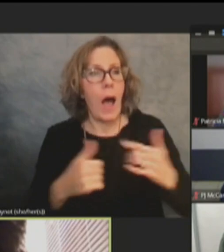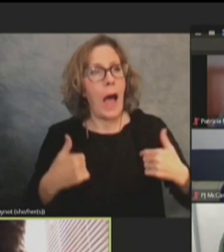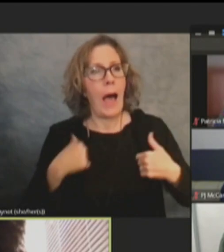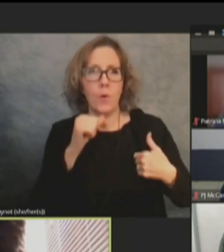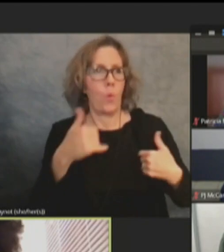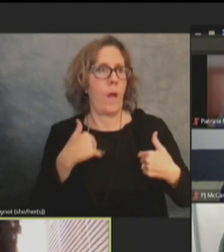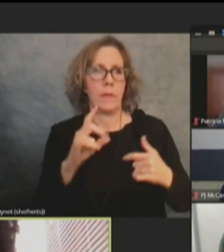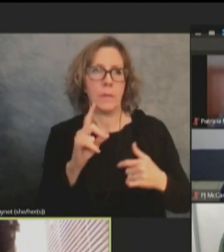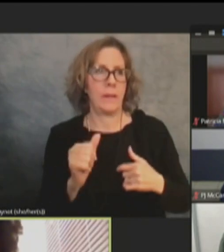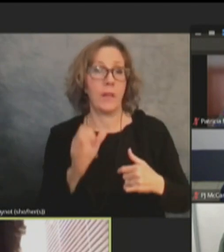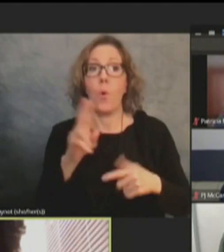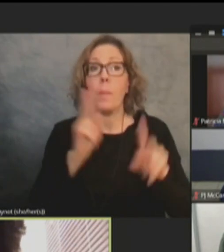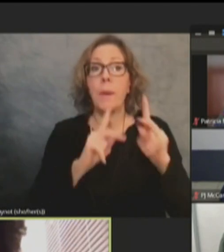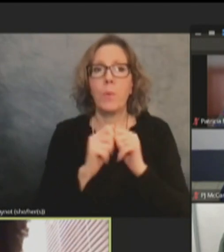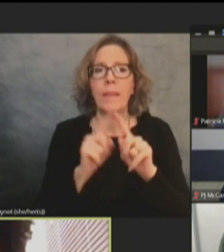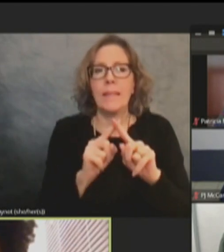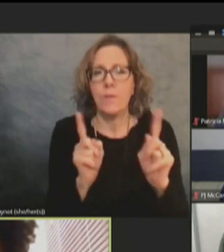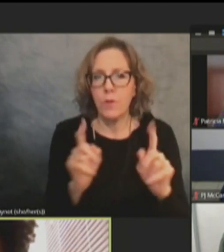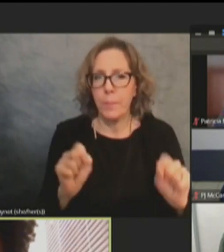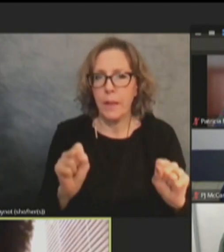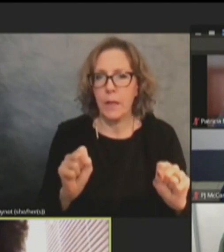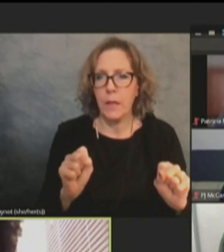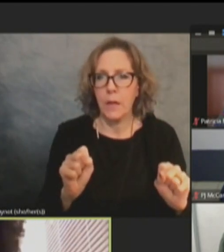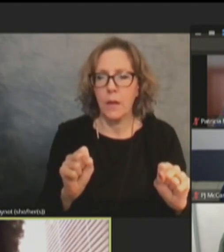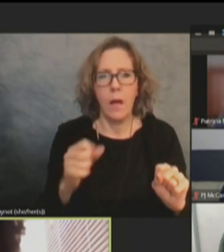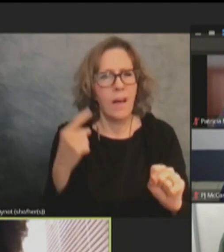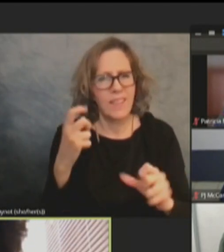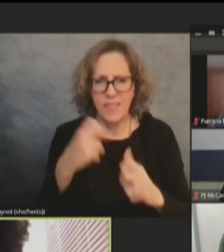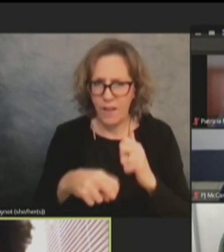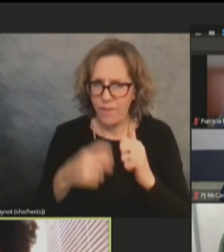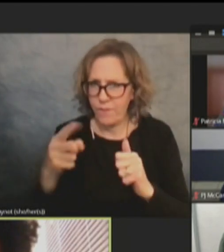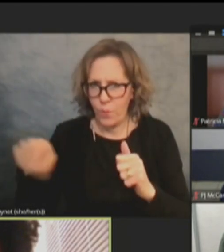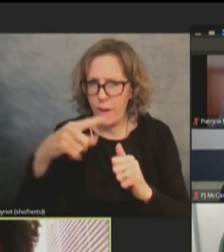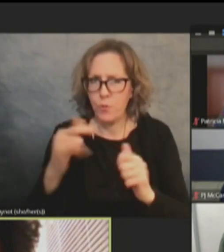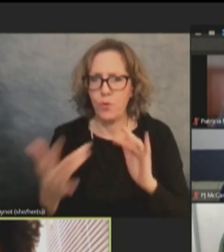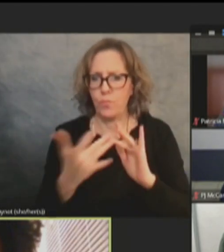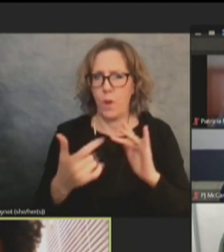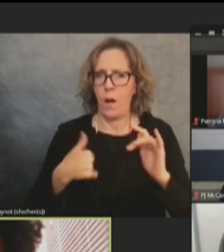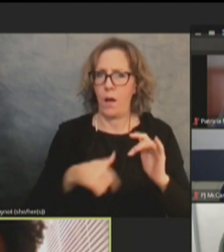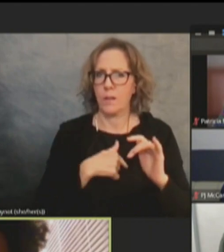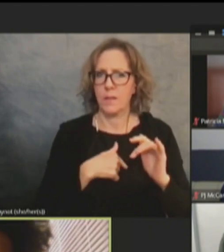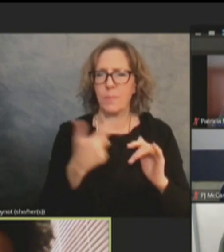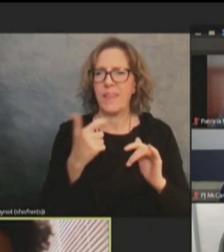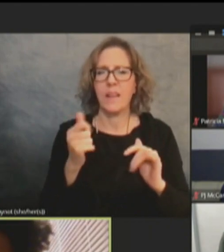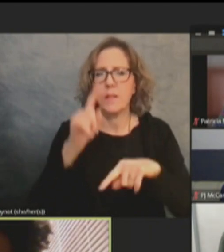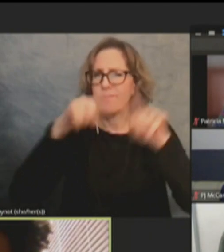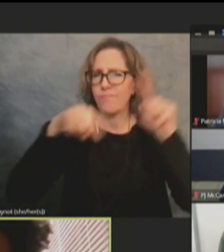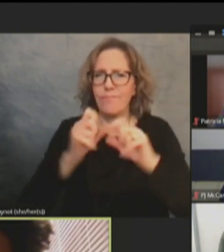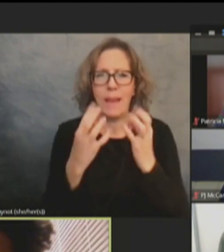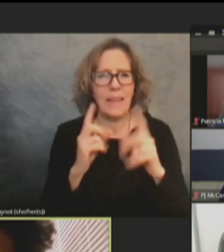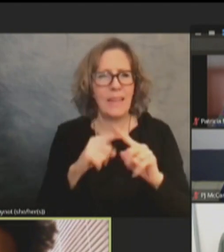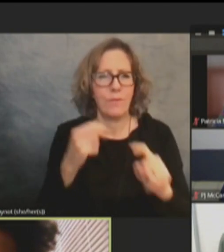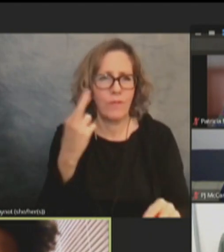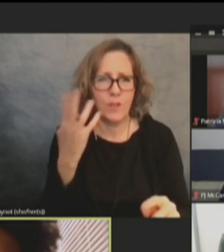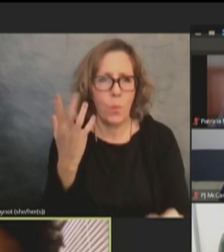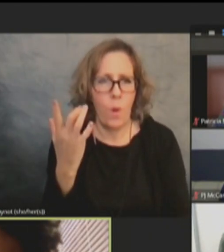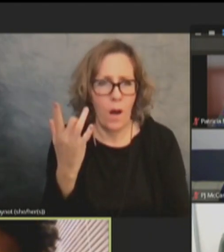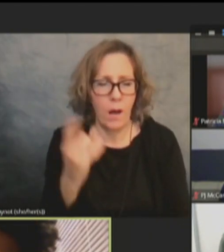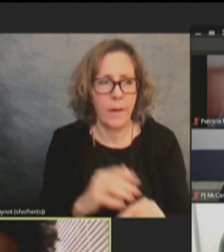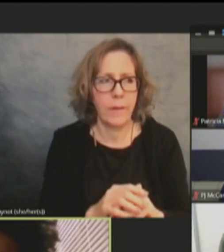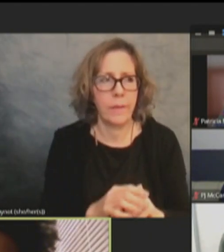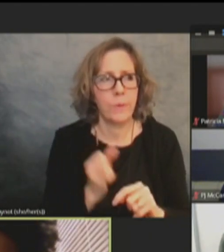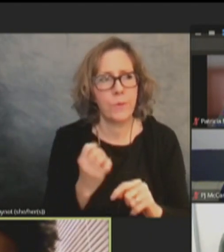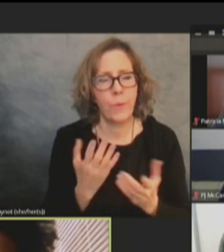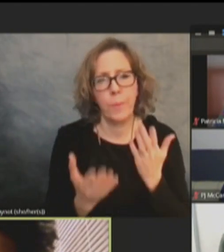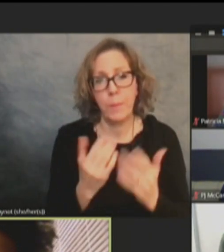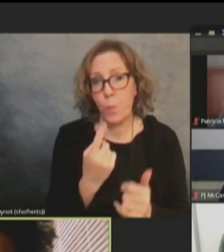should say, have such a hard time reaching out to us, right? Because of other factors. So maybe one thing that I could discuss with